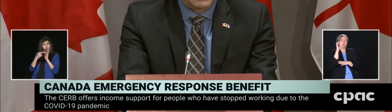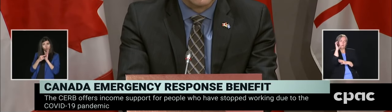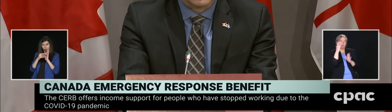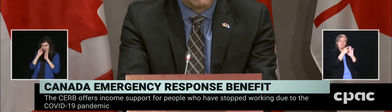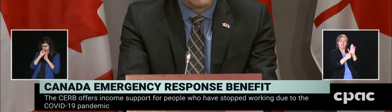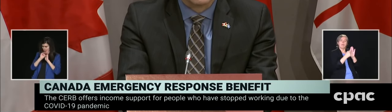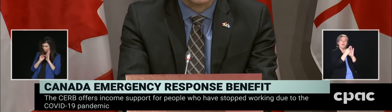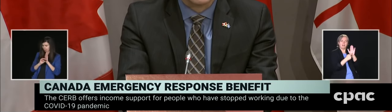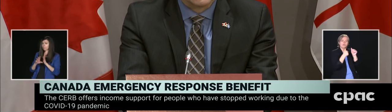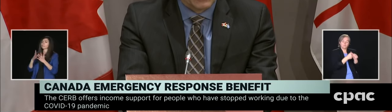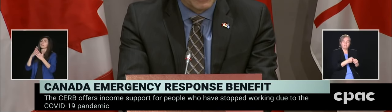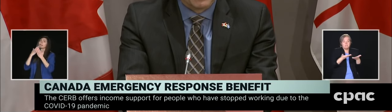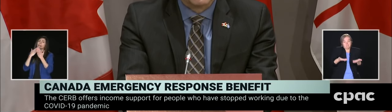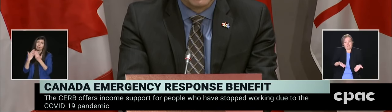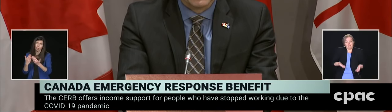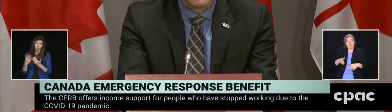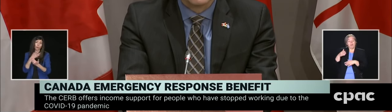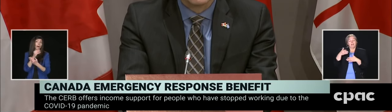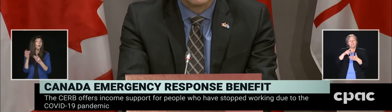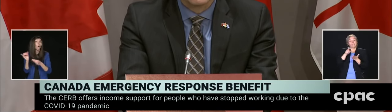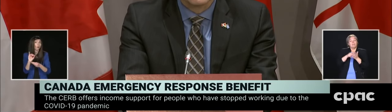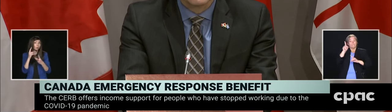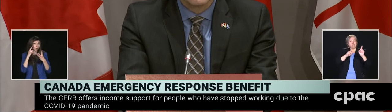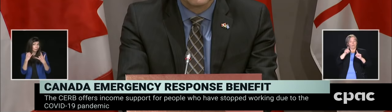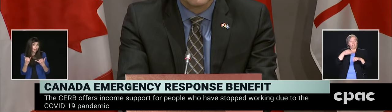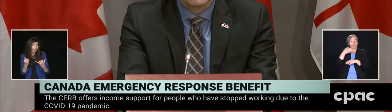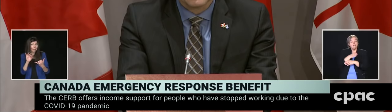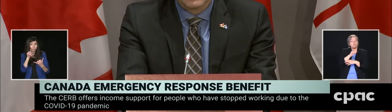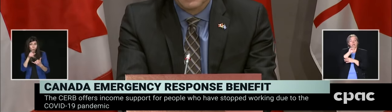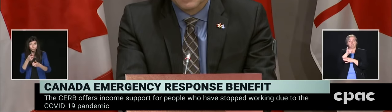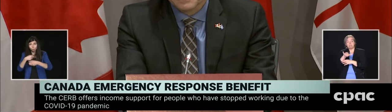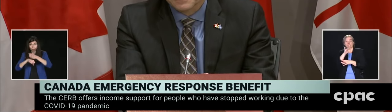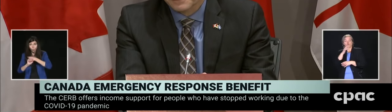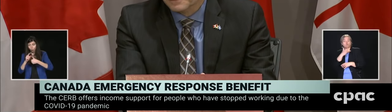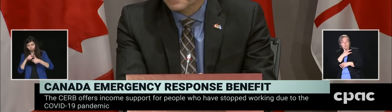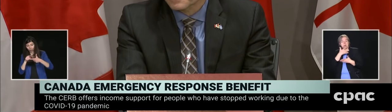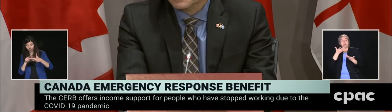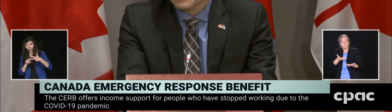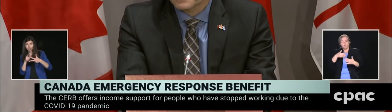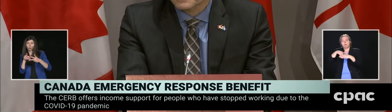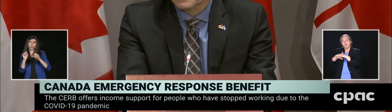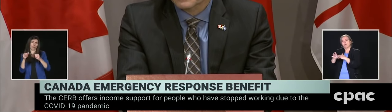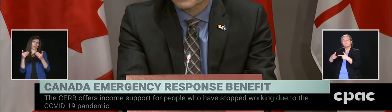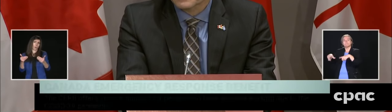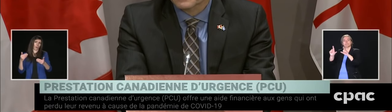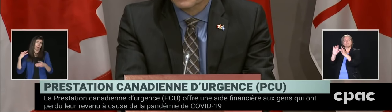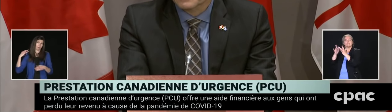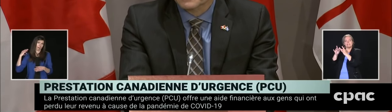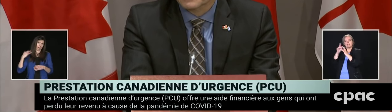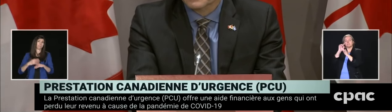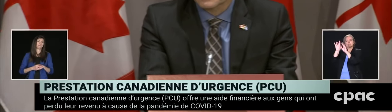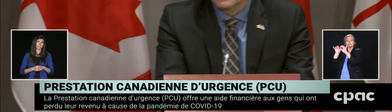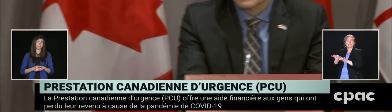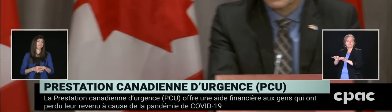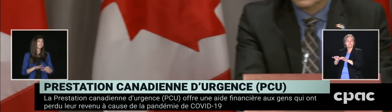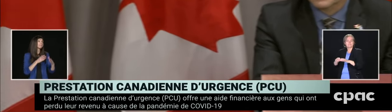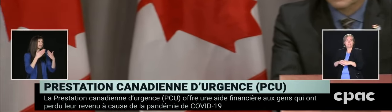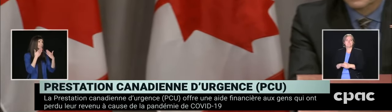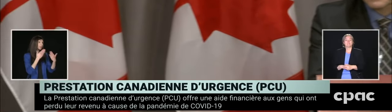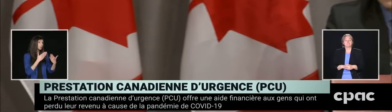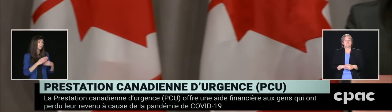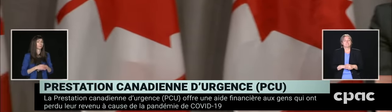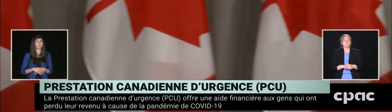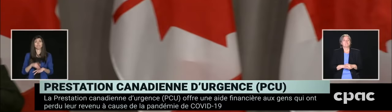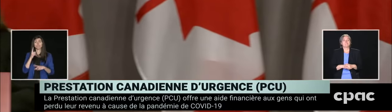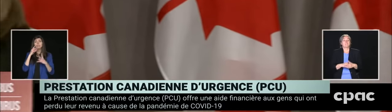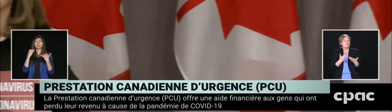for the Canada Emergency Response Benefit. Okay. Merci, Jean-Yves. Nous sommes prêts à répondre à vos questions. Okay.